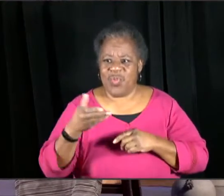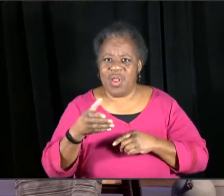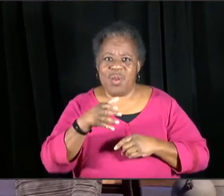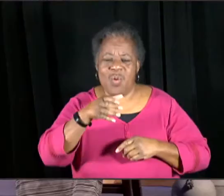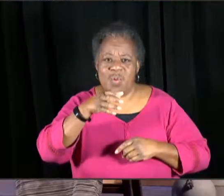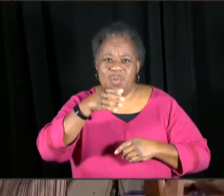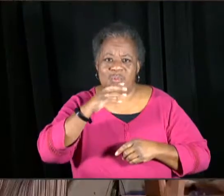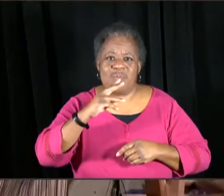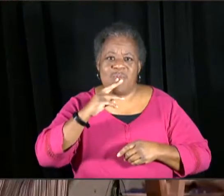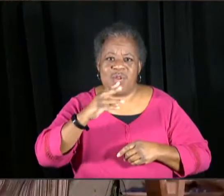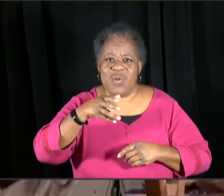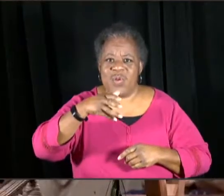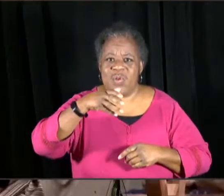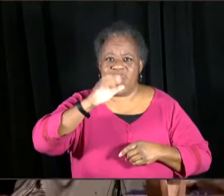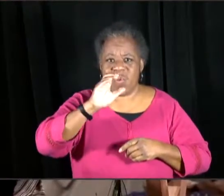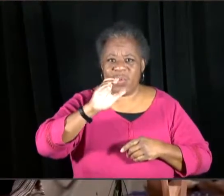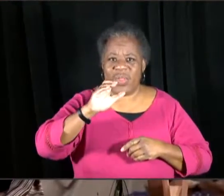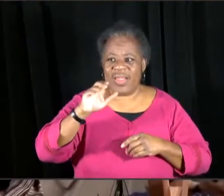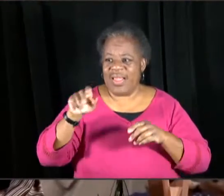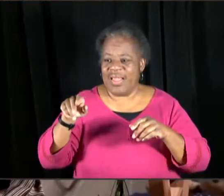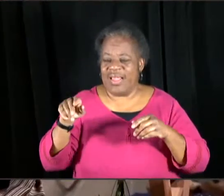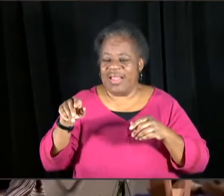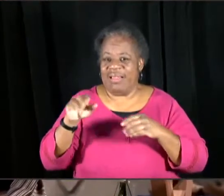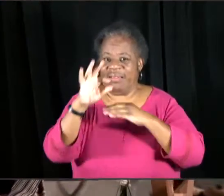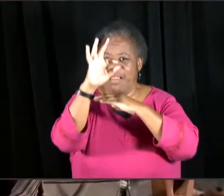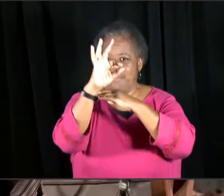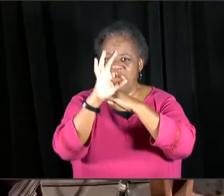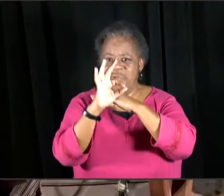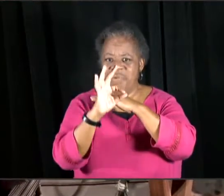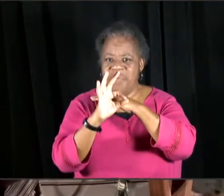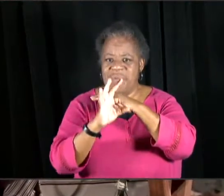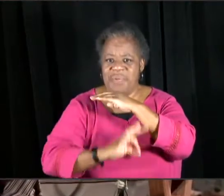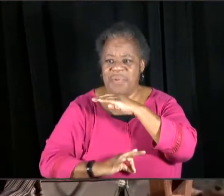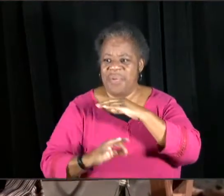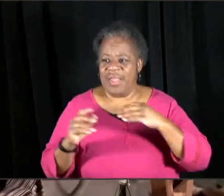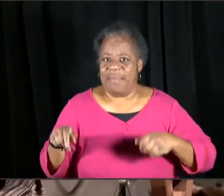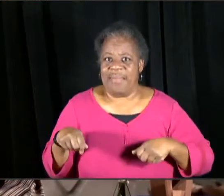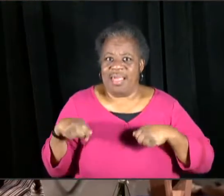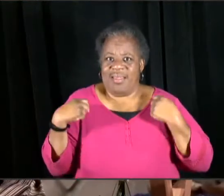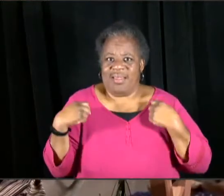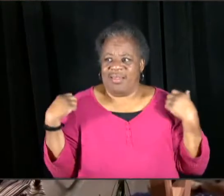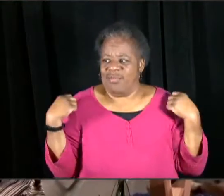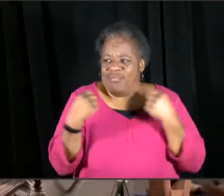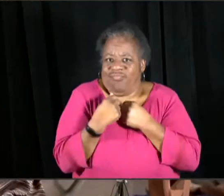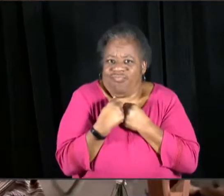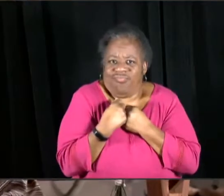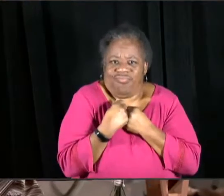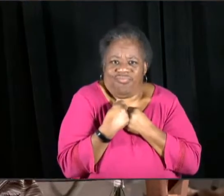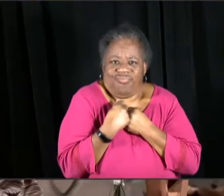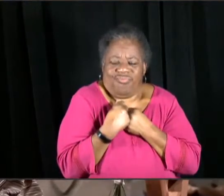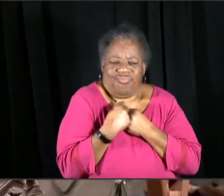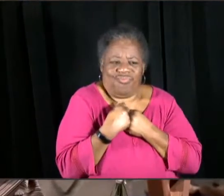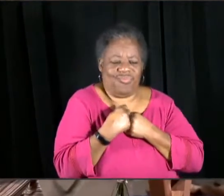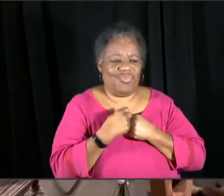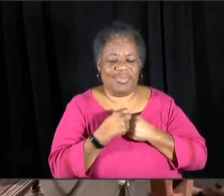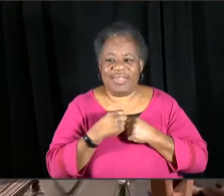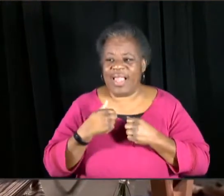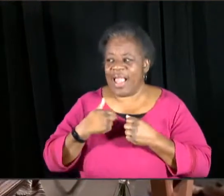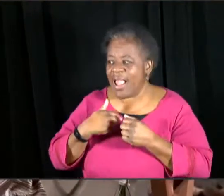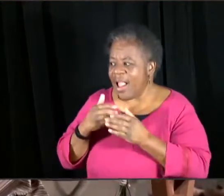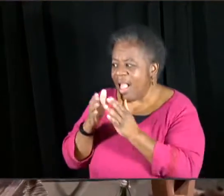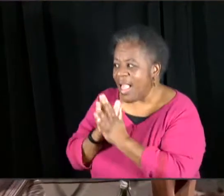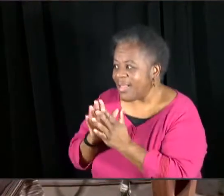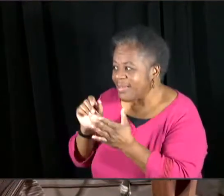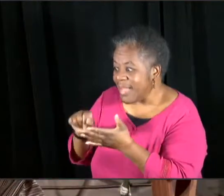blankets. I didn't dare interrupt her at first, but then I asked if I could take some notes,